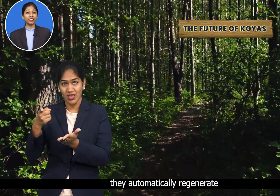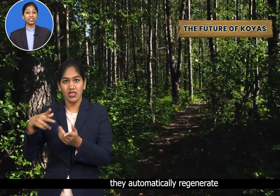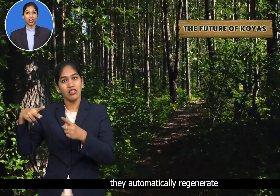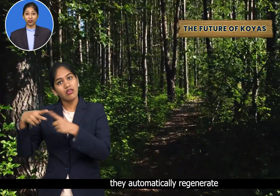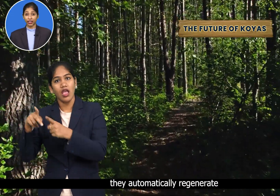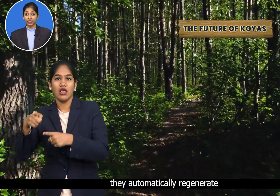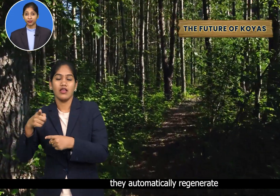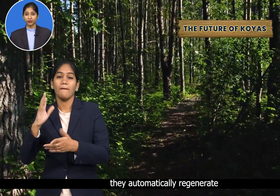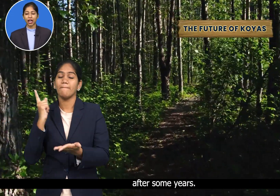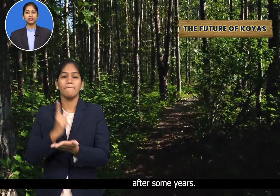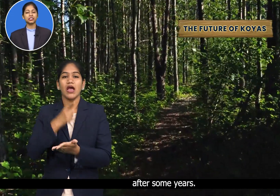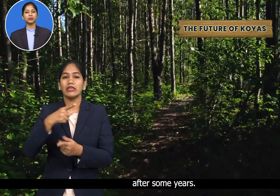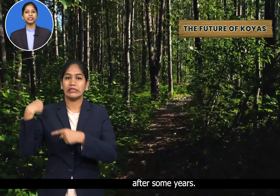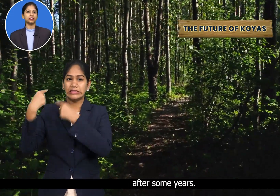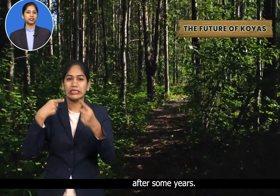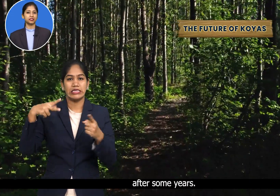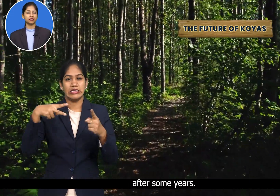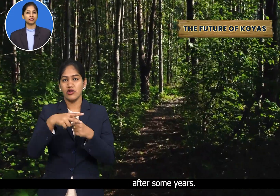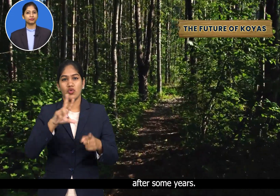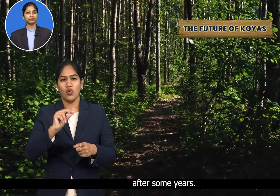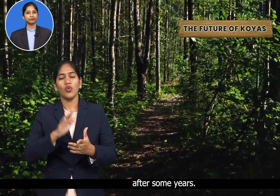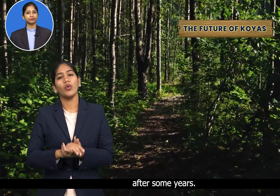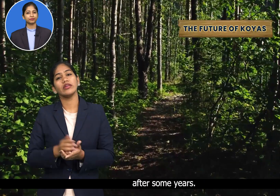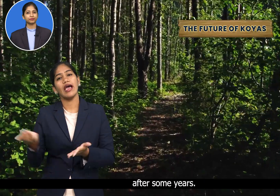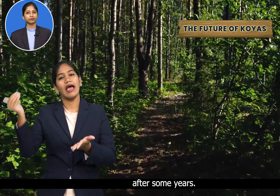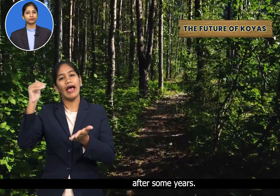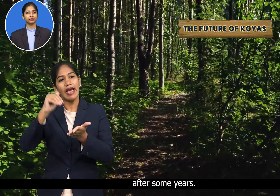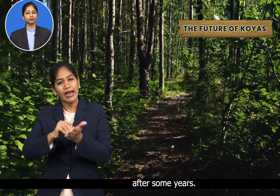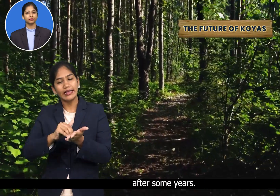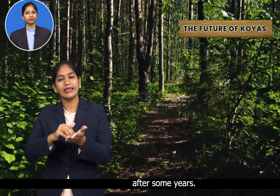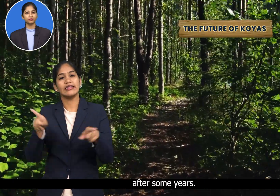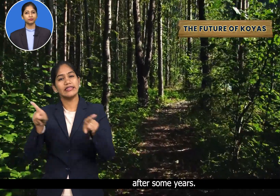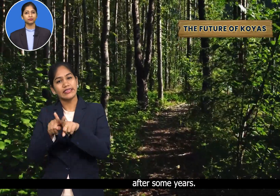automatically regenerate after some years.